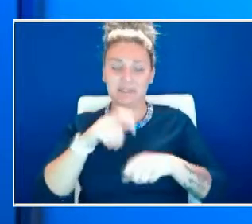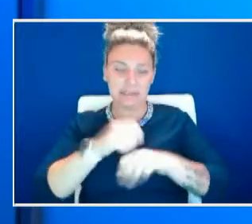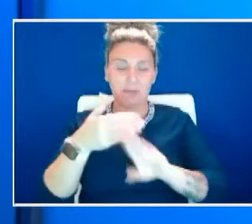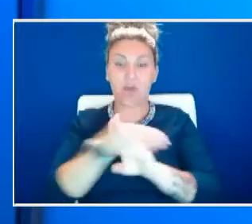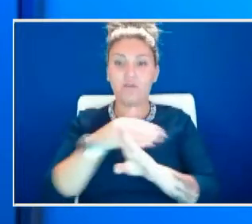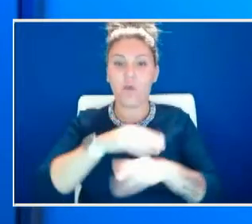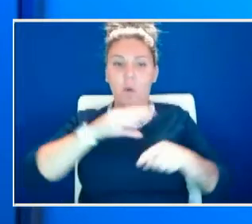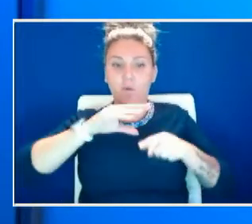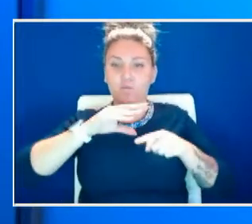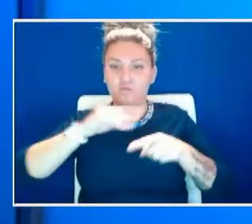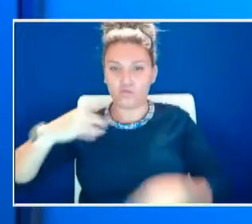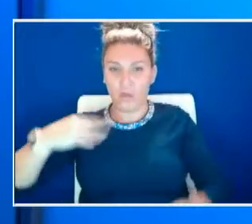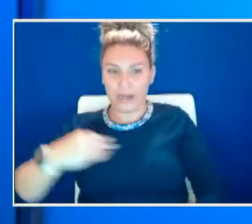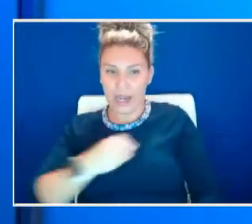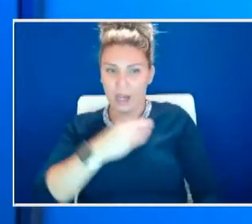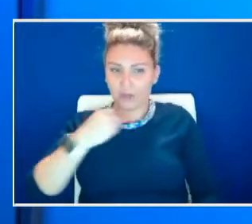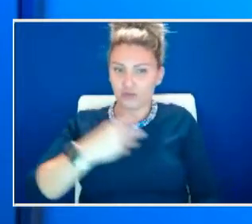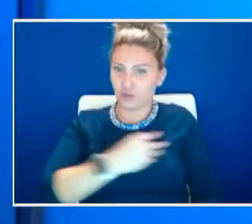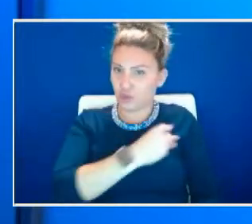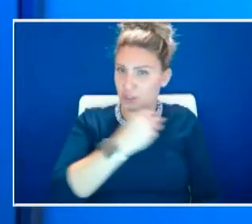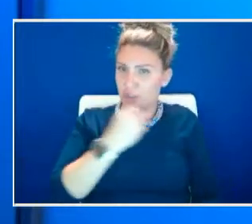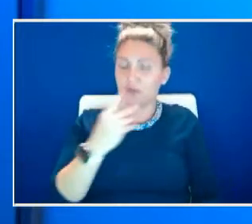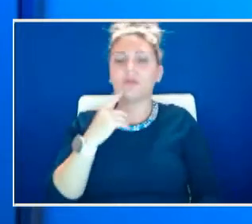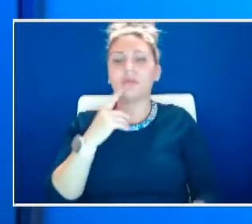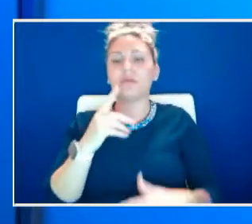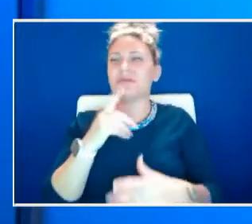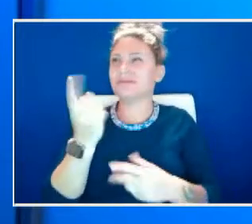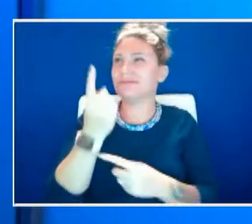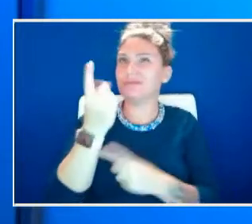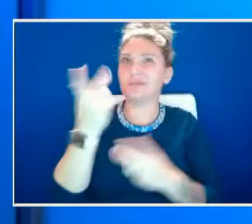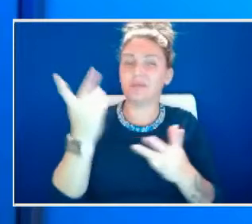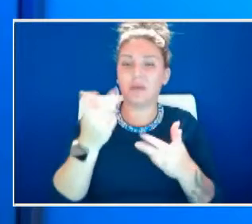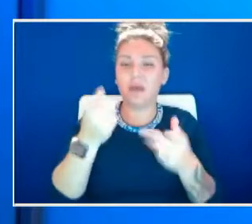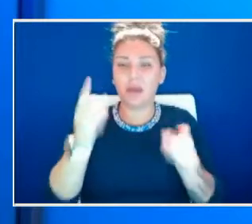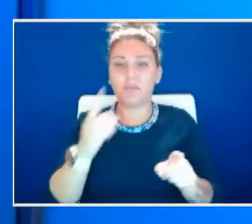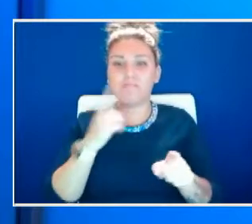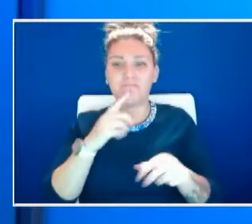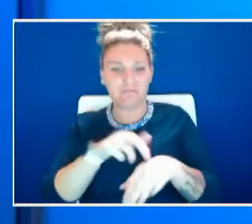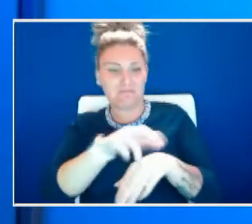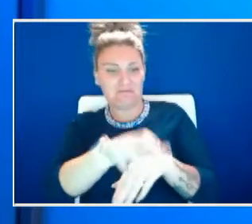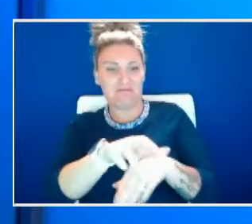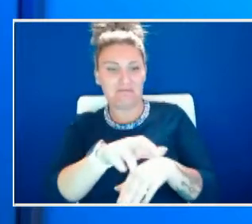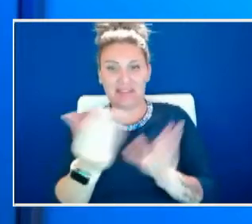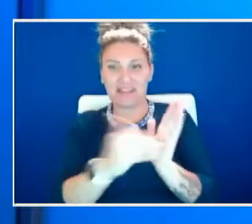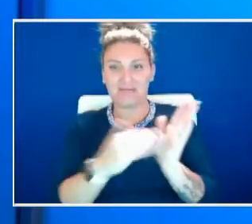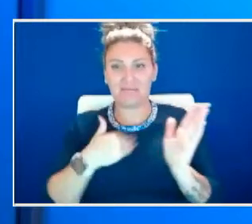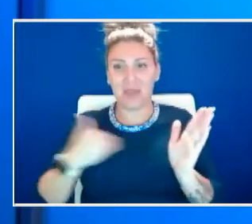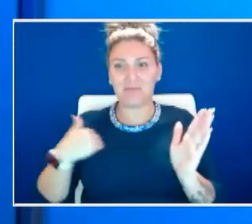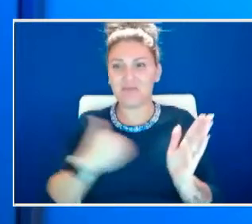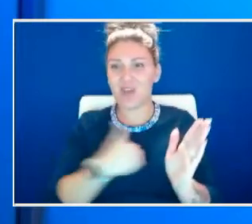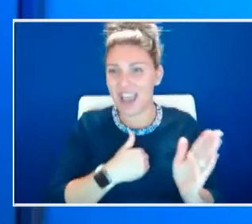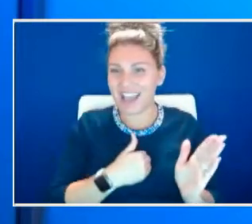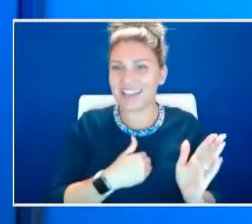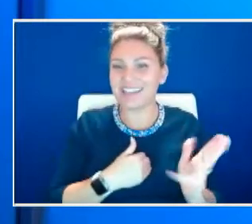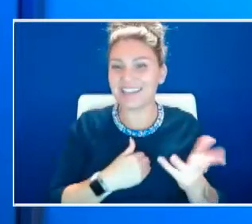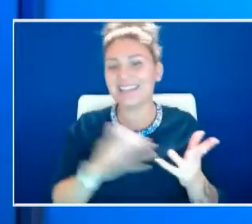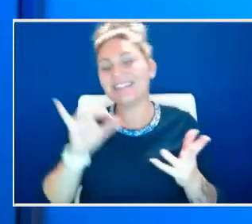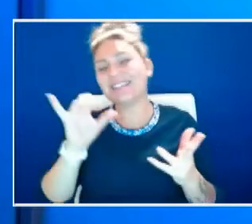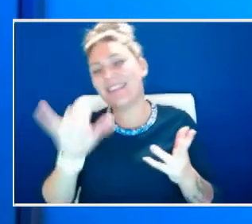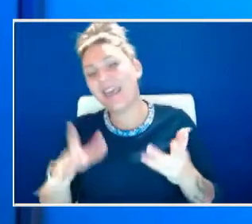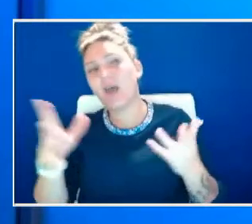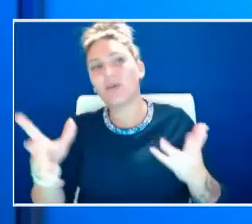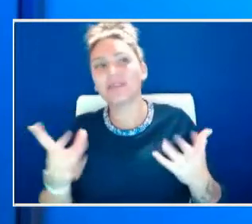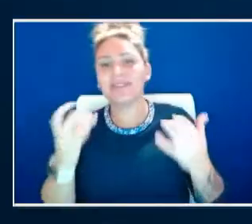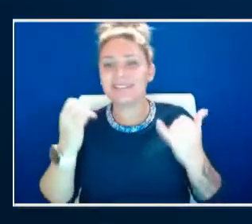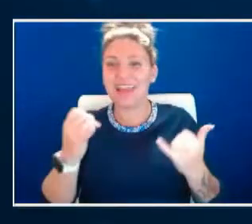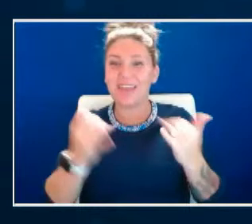point in there, I don't know exactly when, I started referring them again to my breasts. So that was kind of like, now they were my breasts.